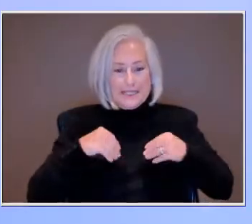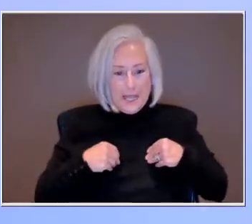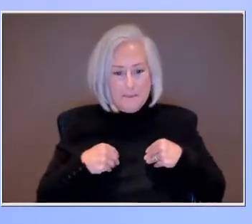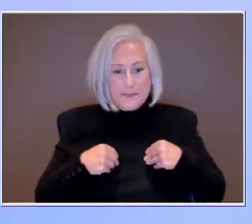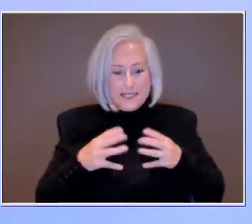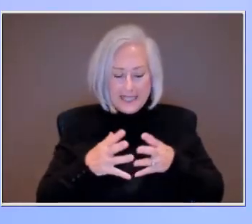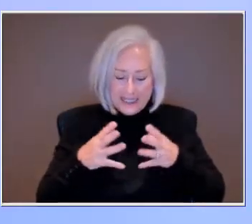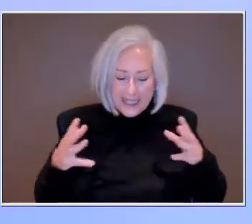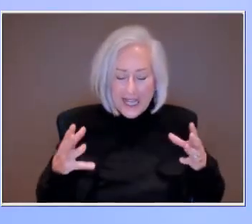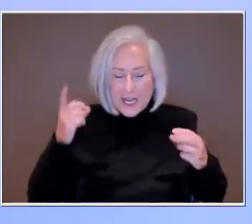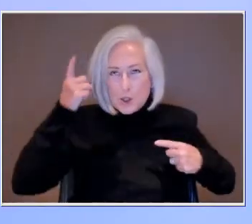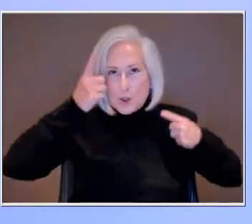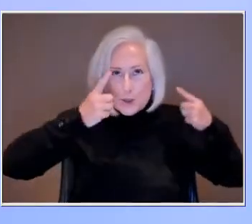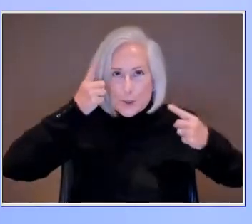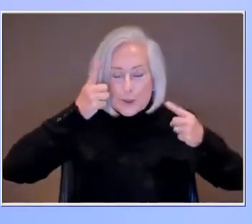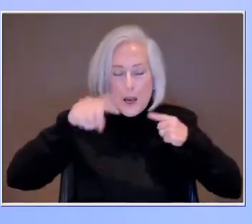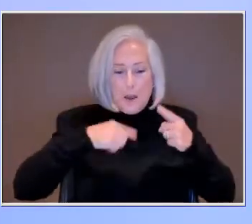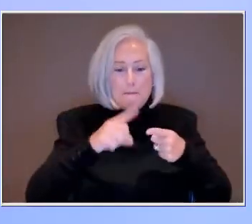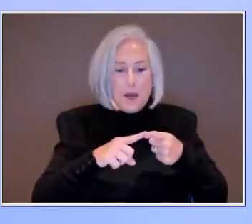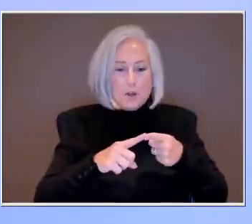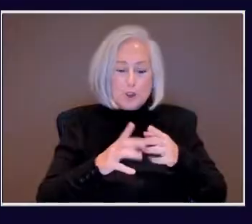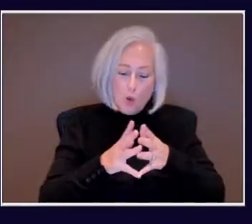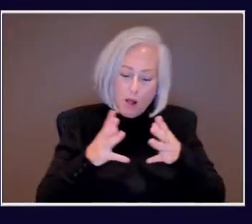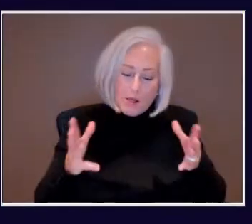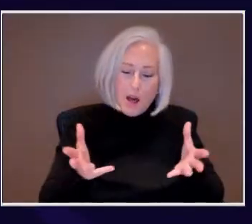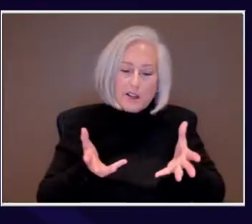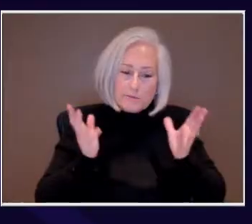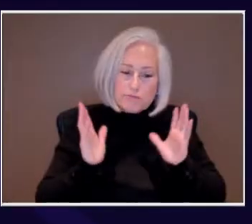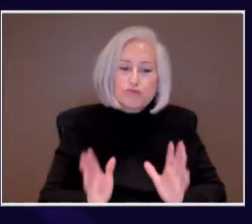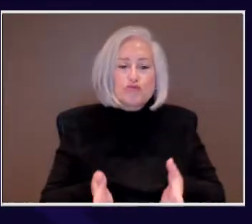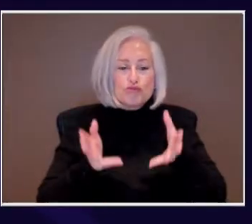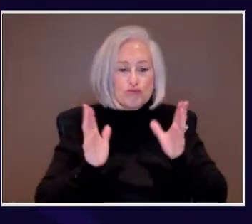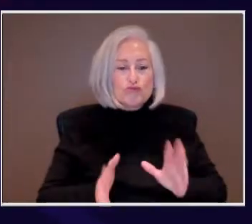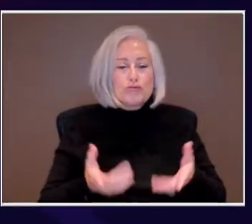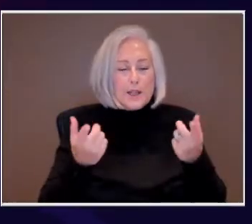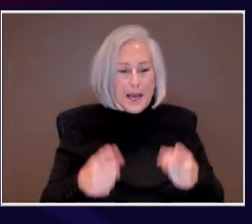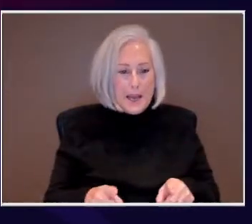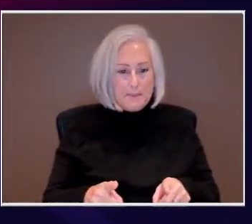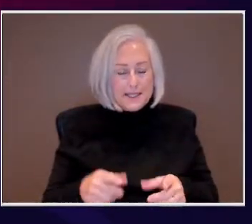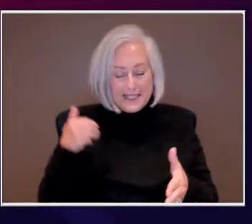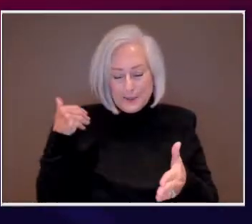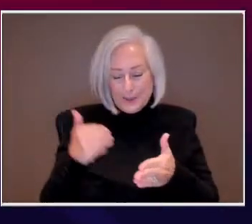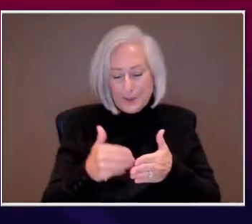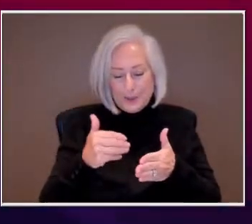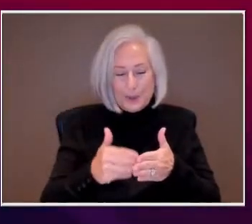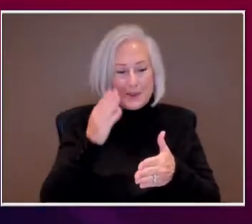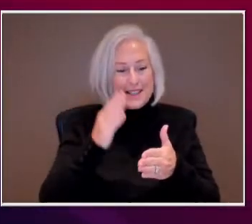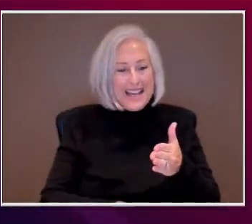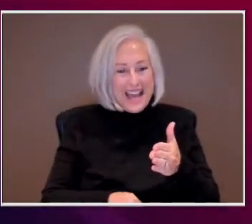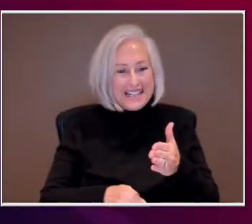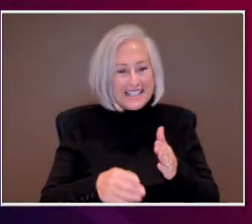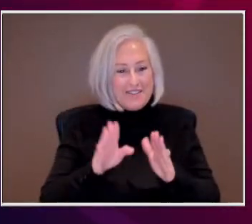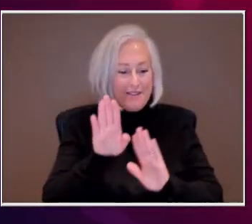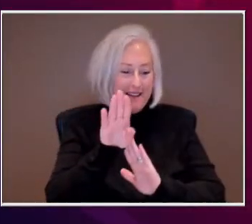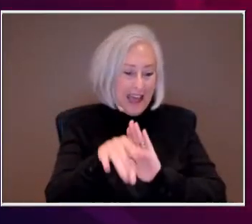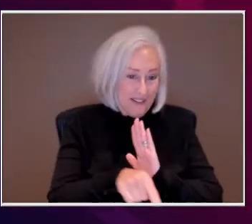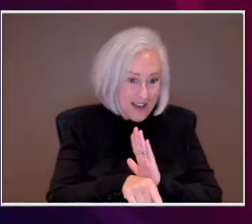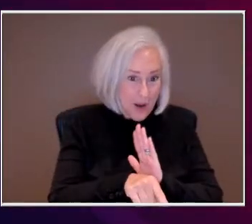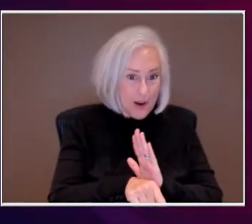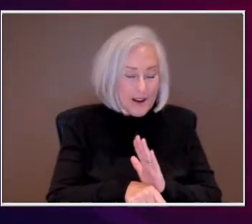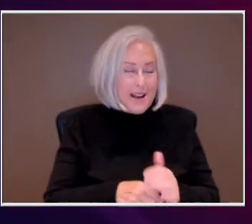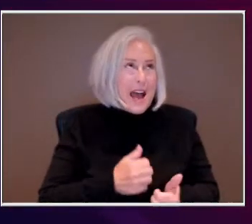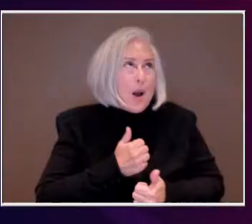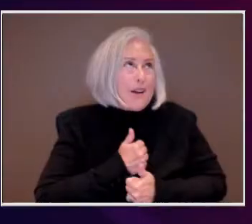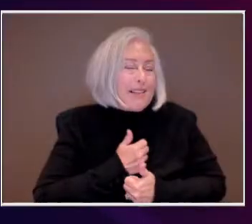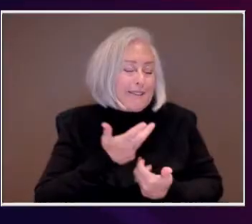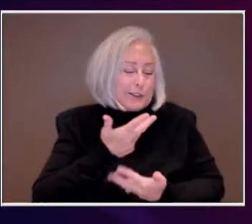lots of conversations about this. As we approach the end of our half-hour conversation, which I would love to hang out with you and your dad. we